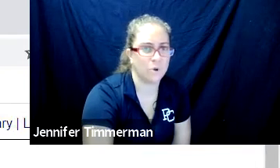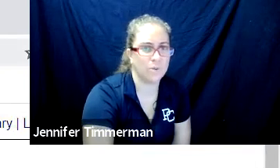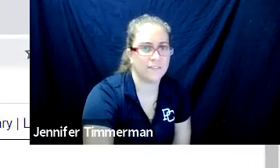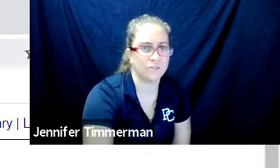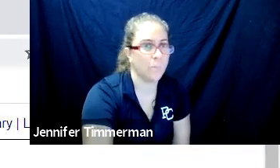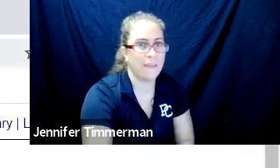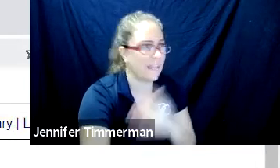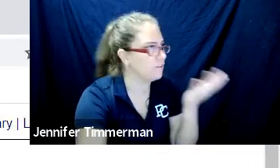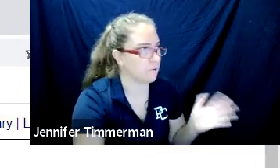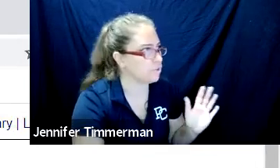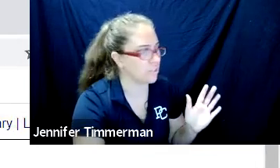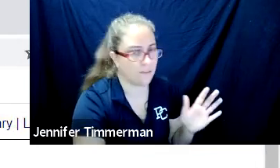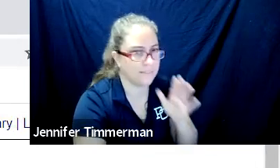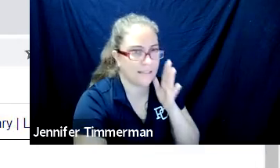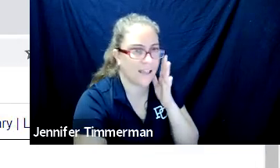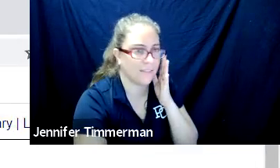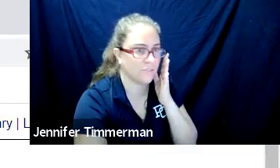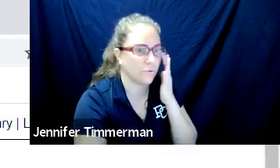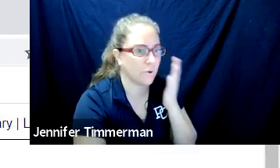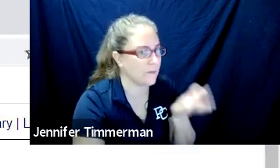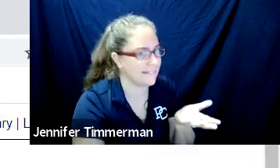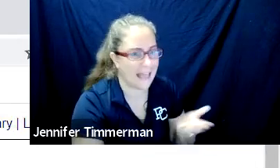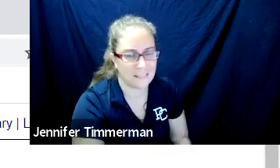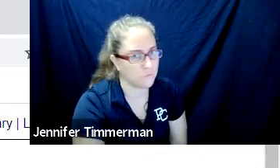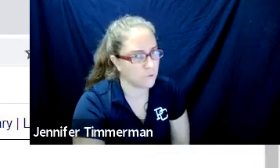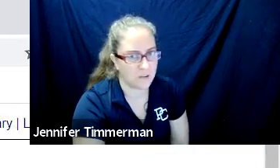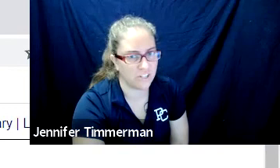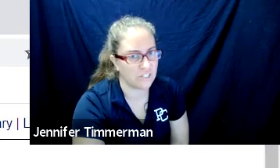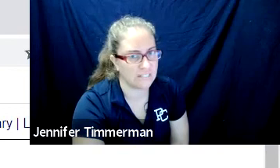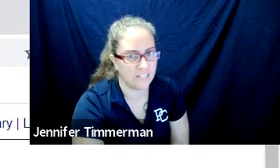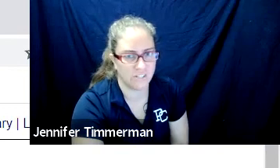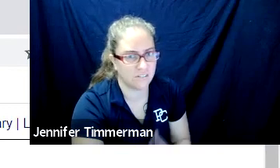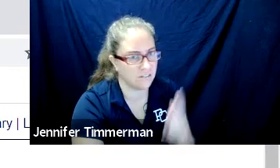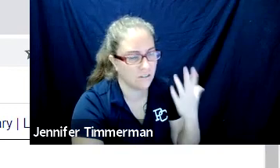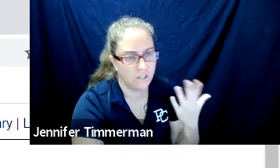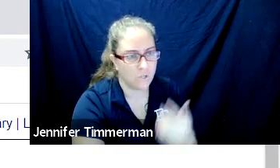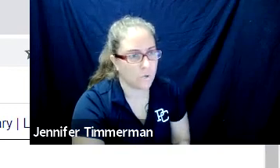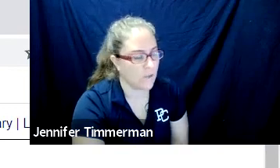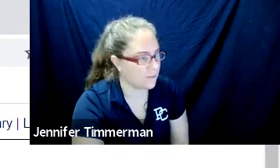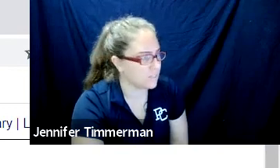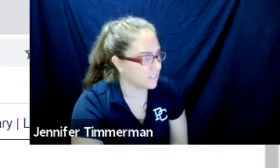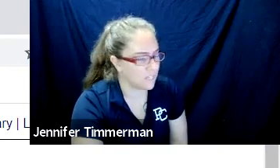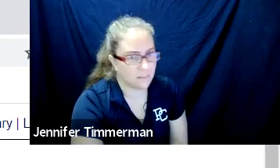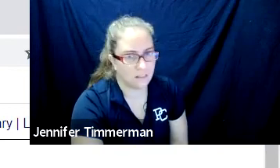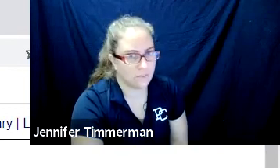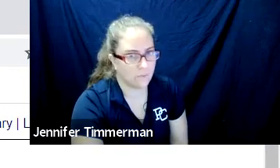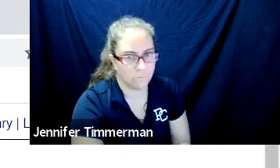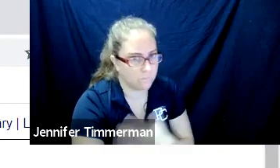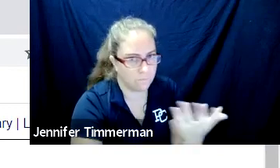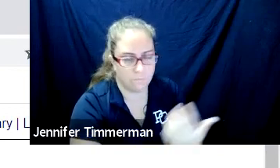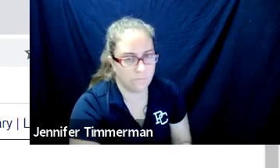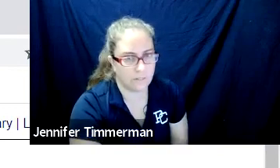there's no paid version of the site. There's nowhere where he's asking for donations. He just created this to get